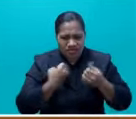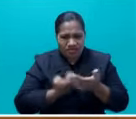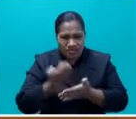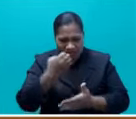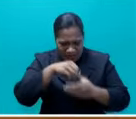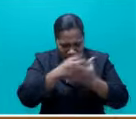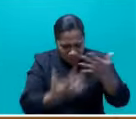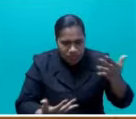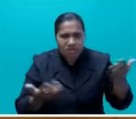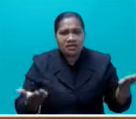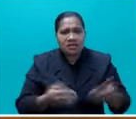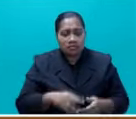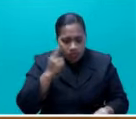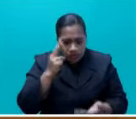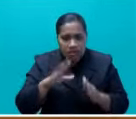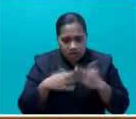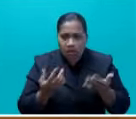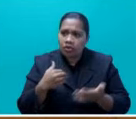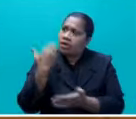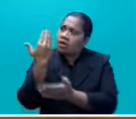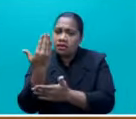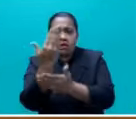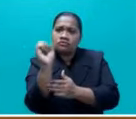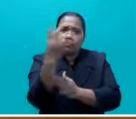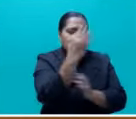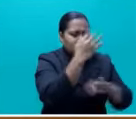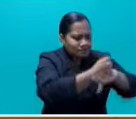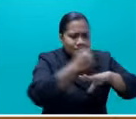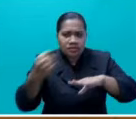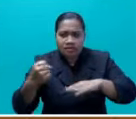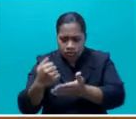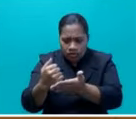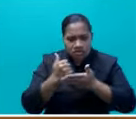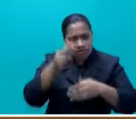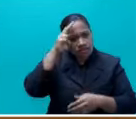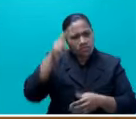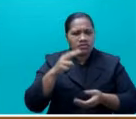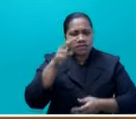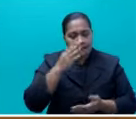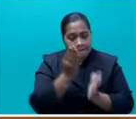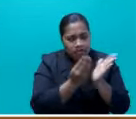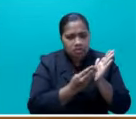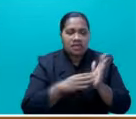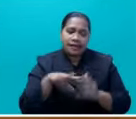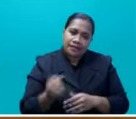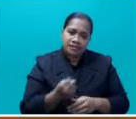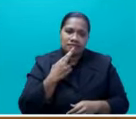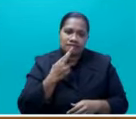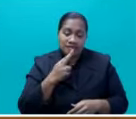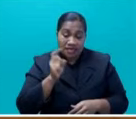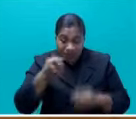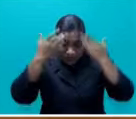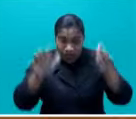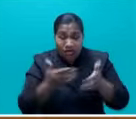have to shamefully rely on foreign governments to assist prop up our national budget. And I must repeat, if you do not know how to run